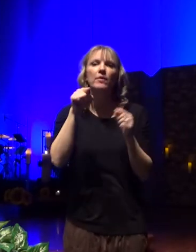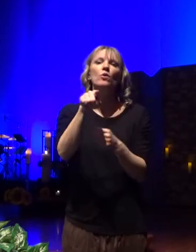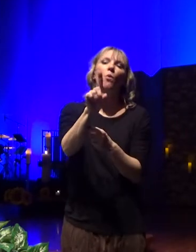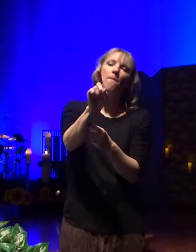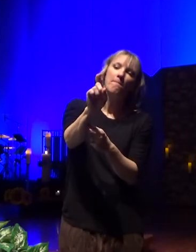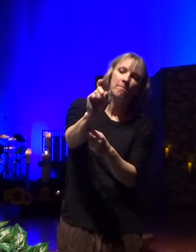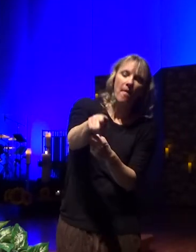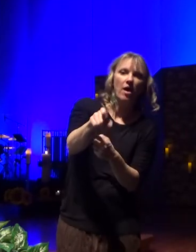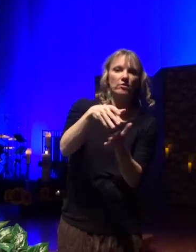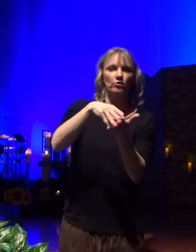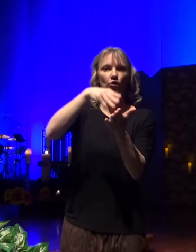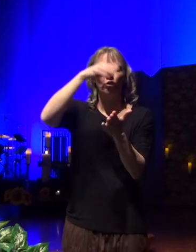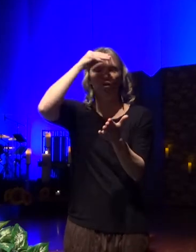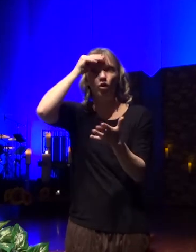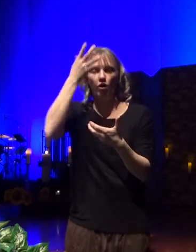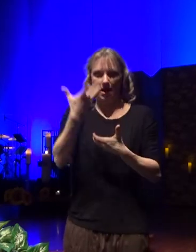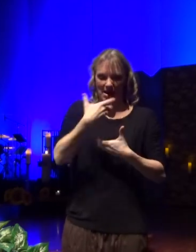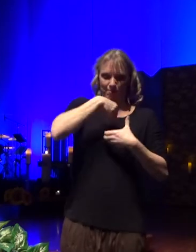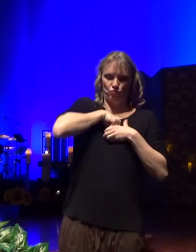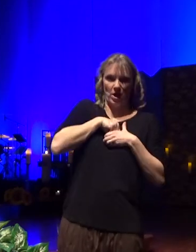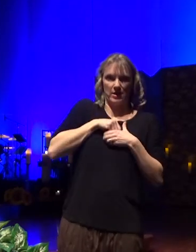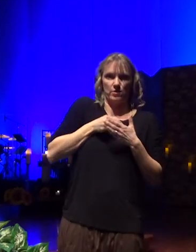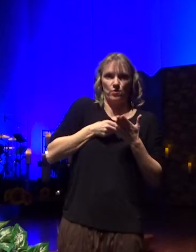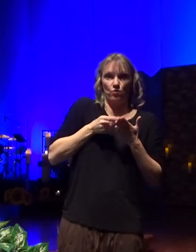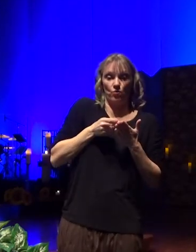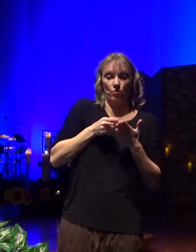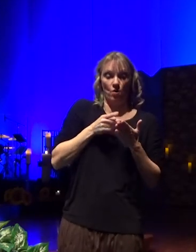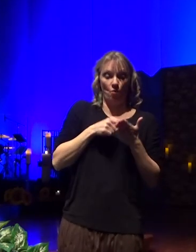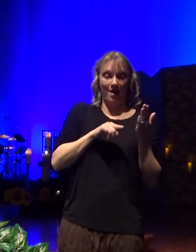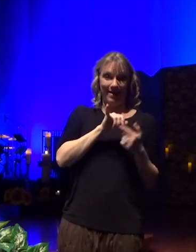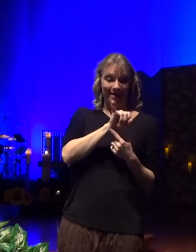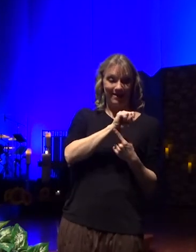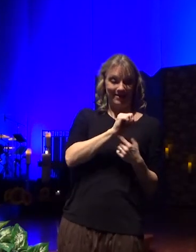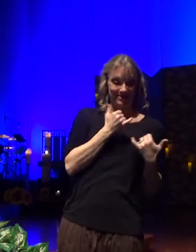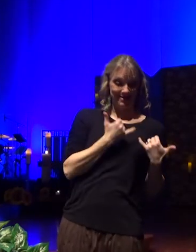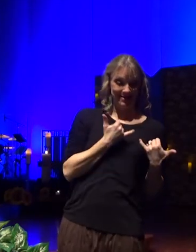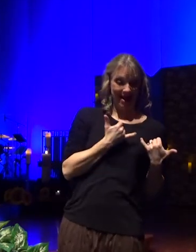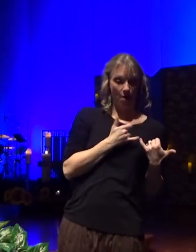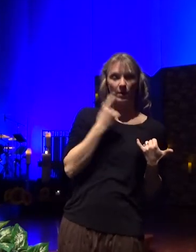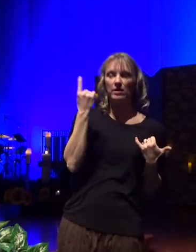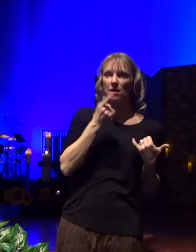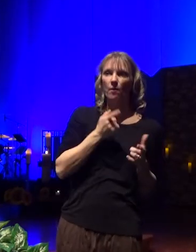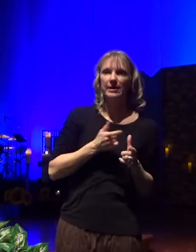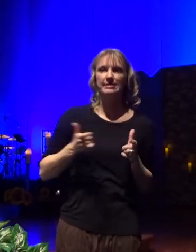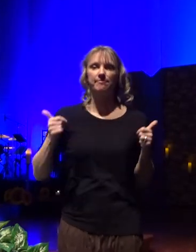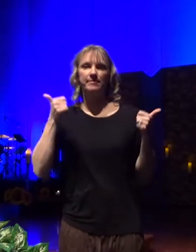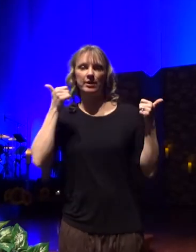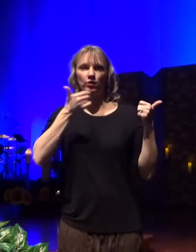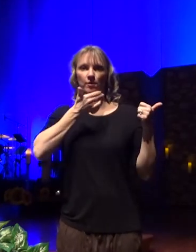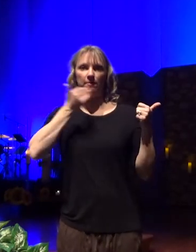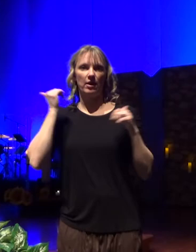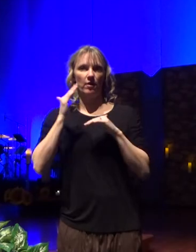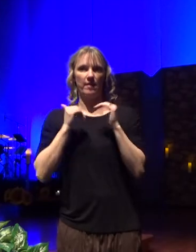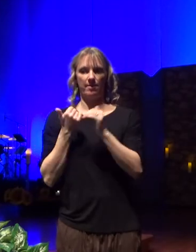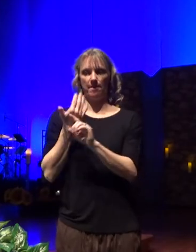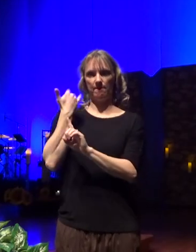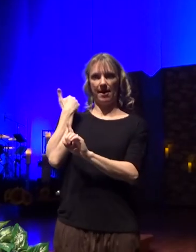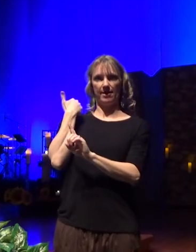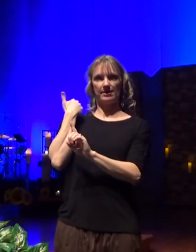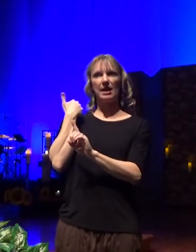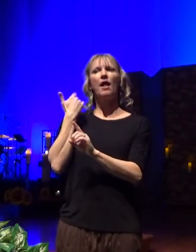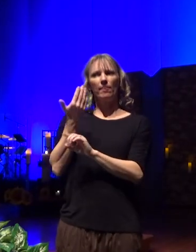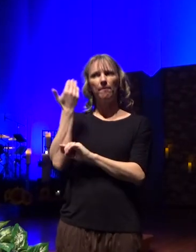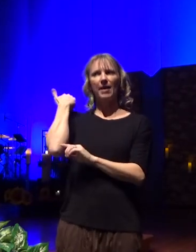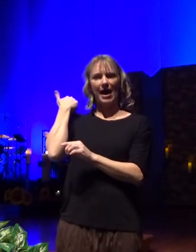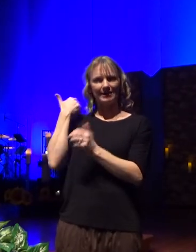claim, you have to learn to work towards embracing this truth that what is always greater than what was. It doesn't mean that